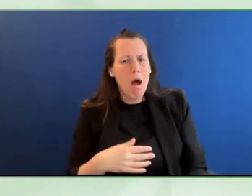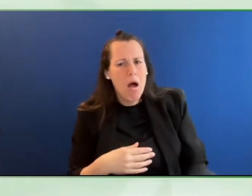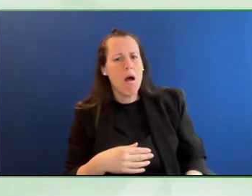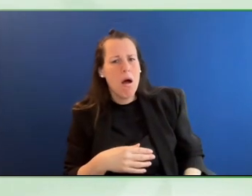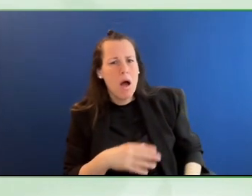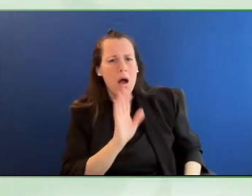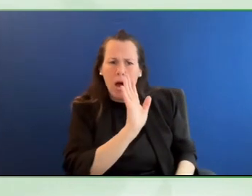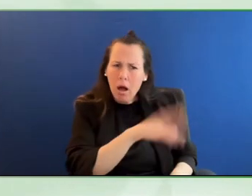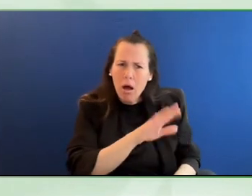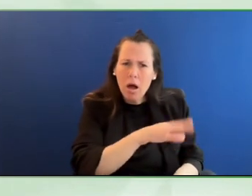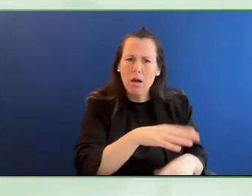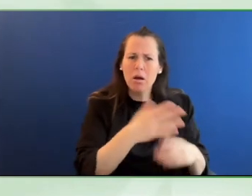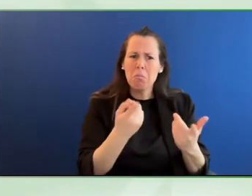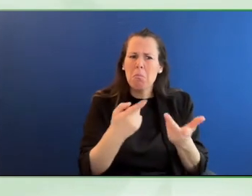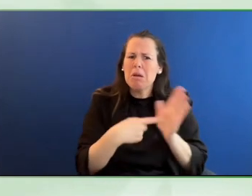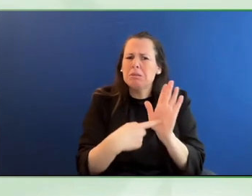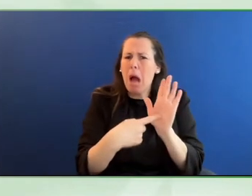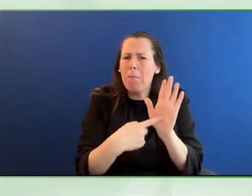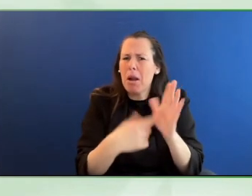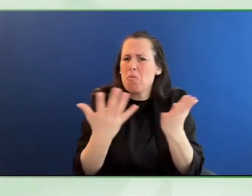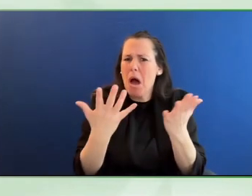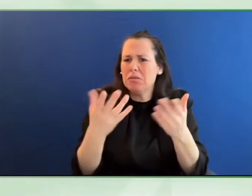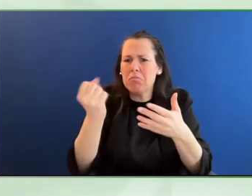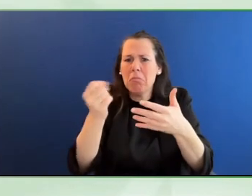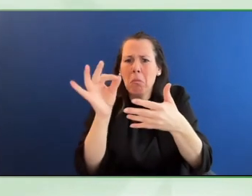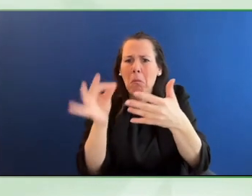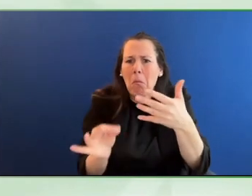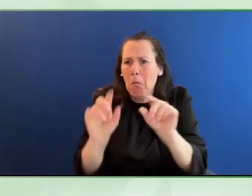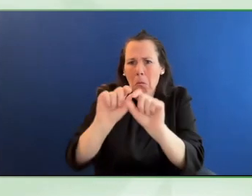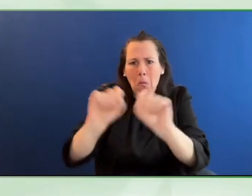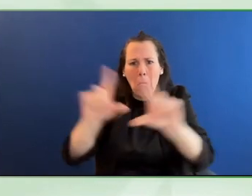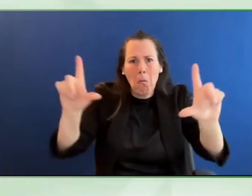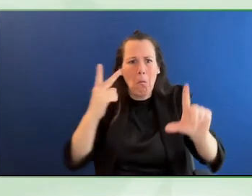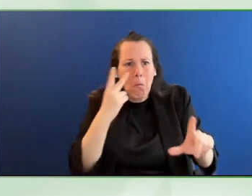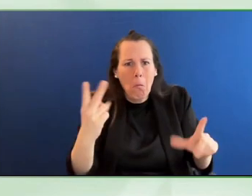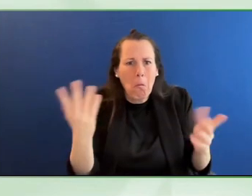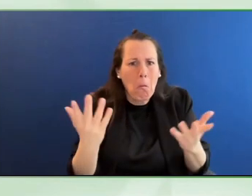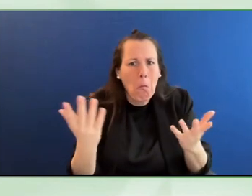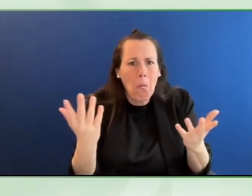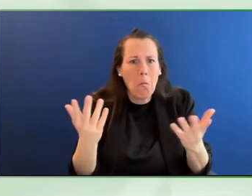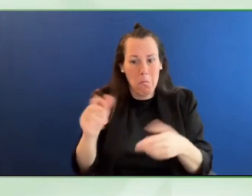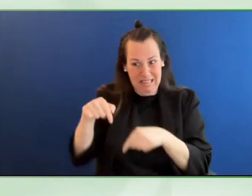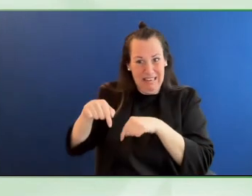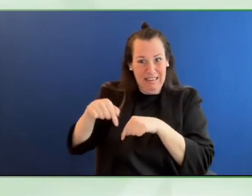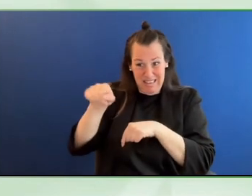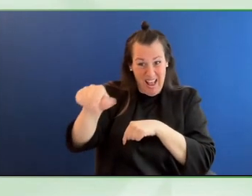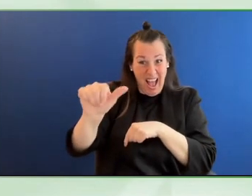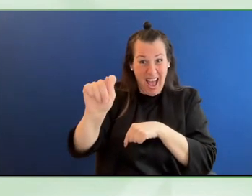know. And saying, well, there's another screen reader on there is kind of like saying, well, if you're a Mac user,